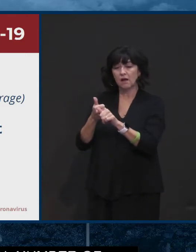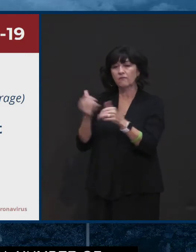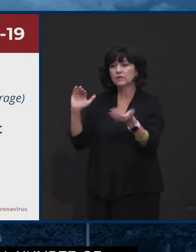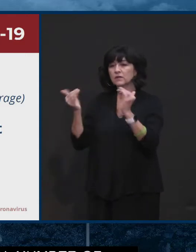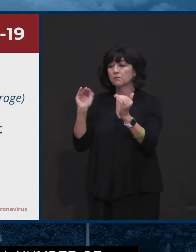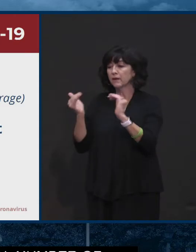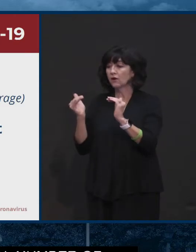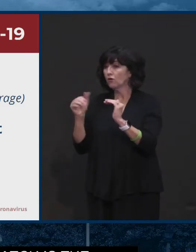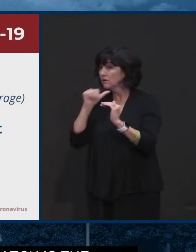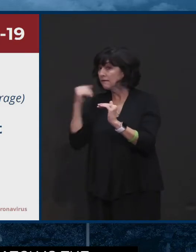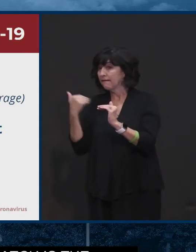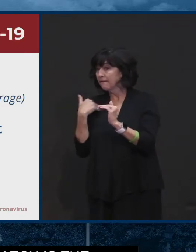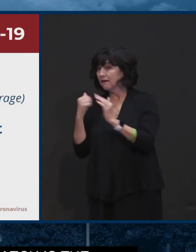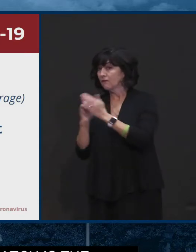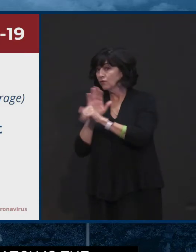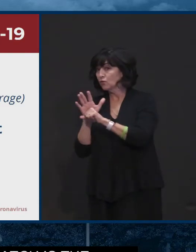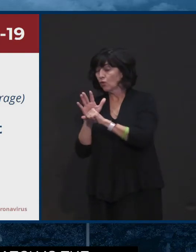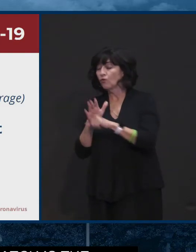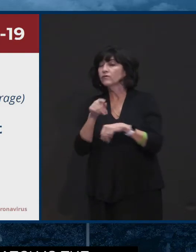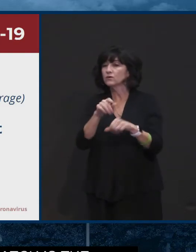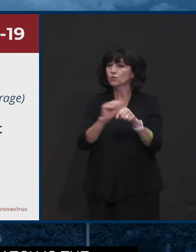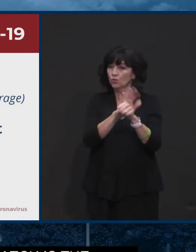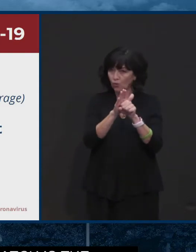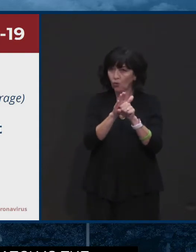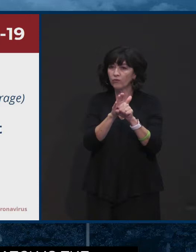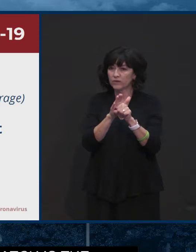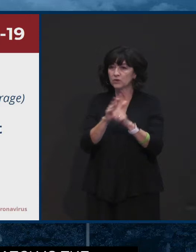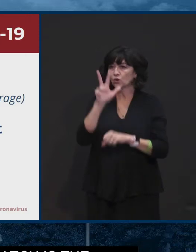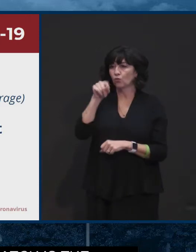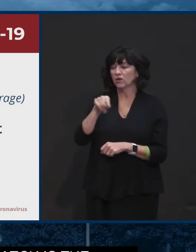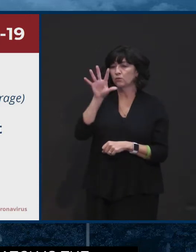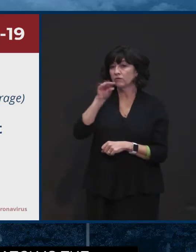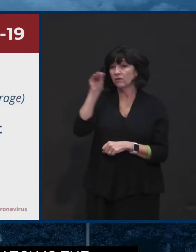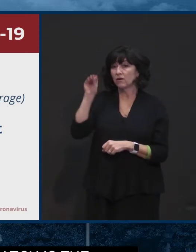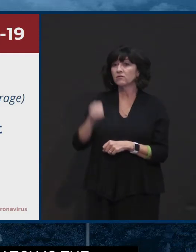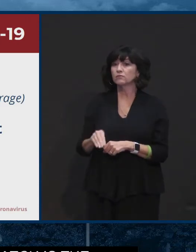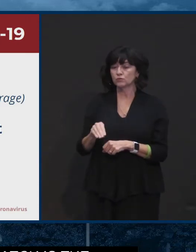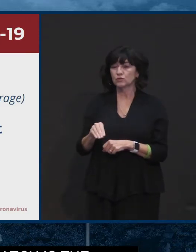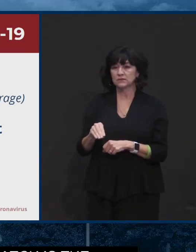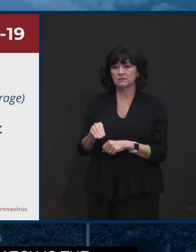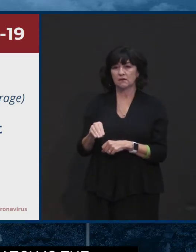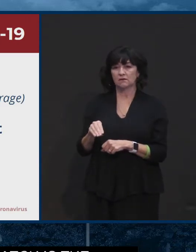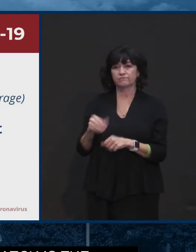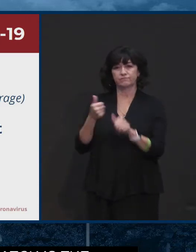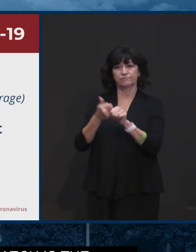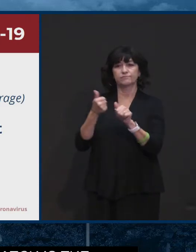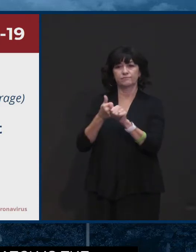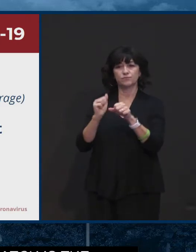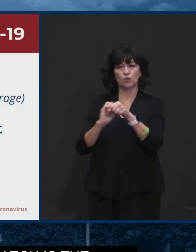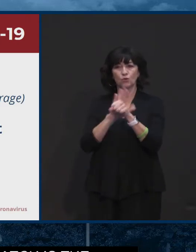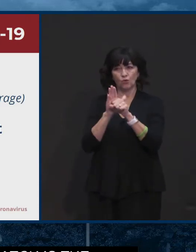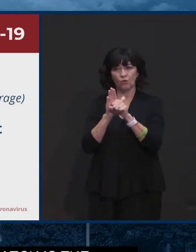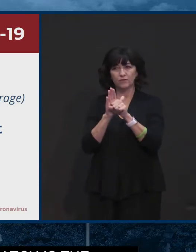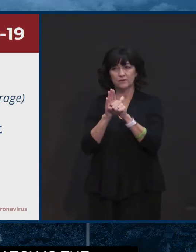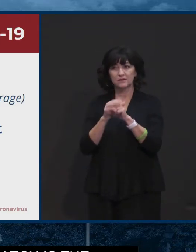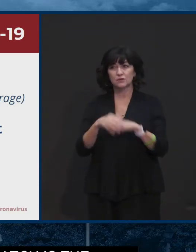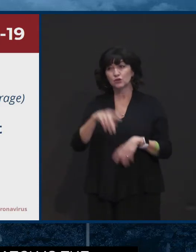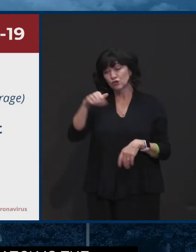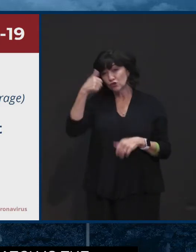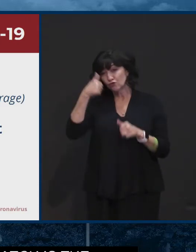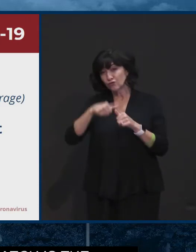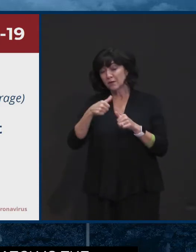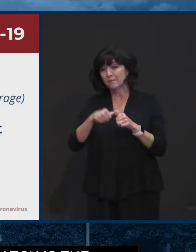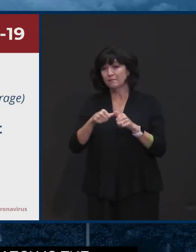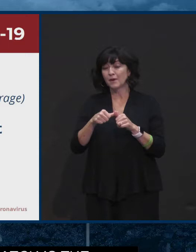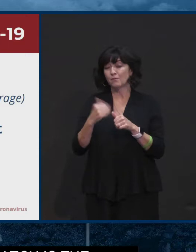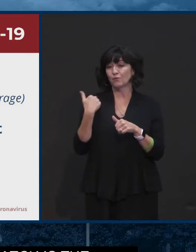new cases, new positive cases each day. If you think about where we were in the summer, as we were trying to stay off the quarantine list